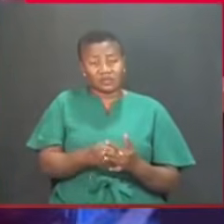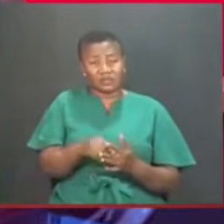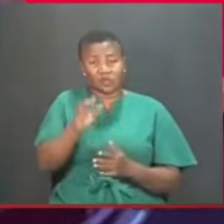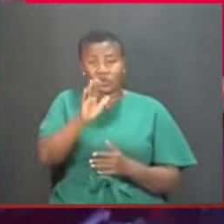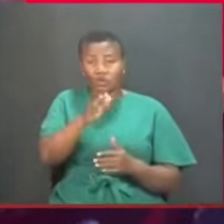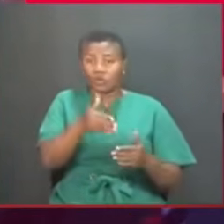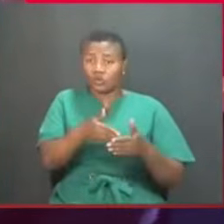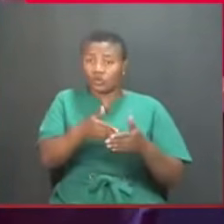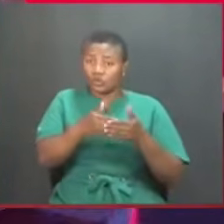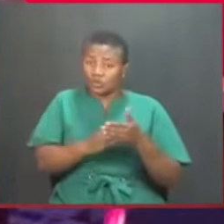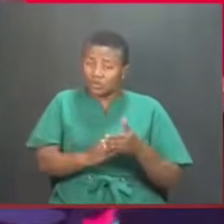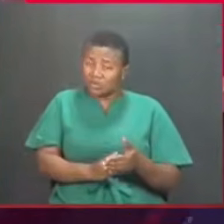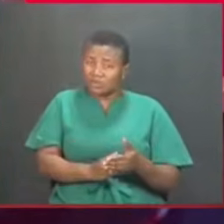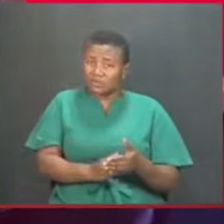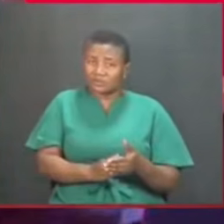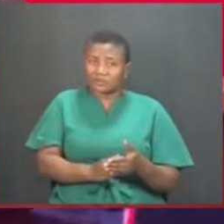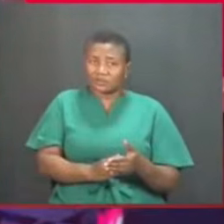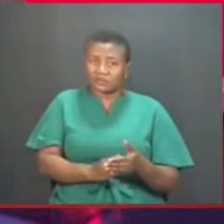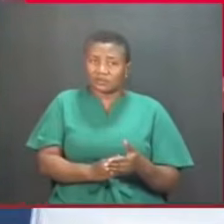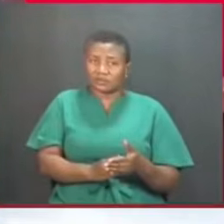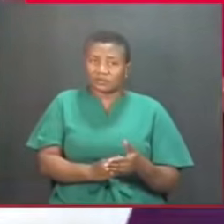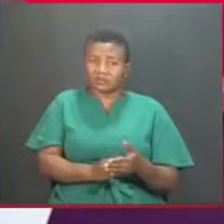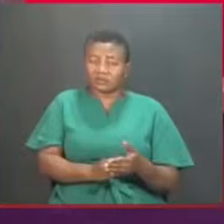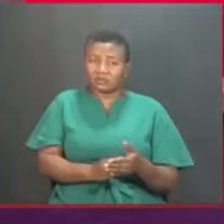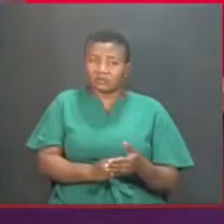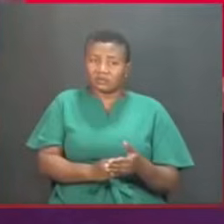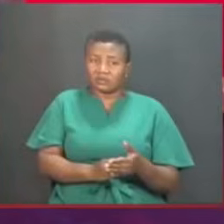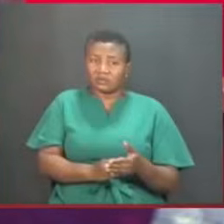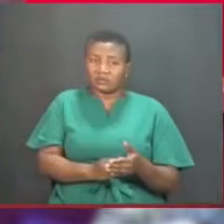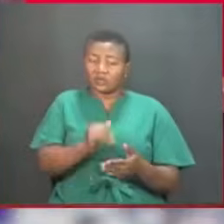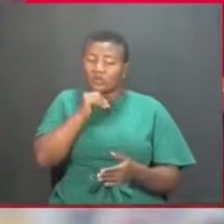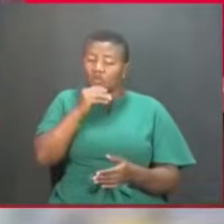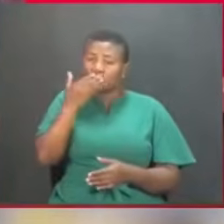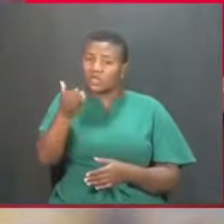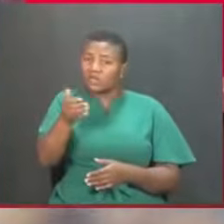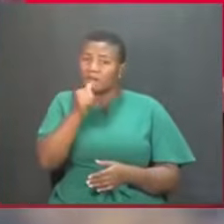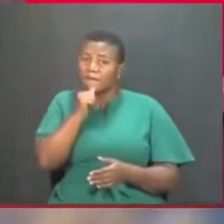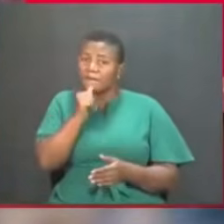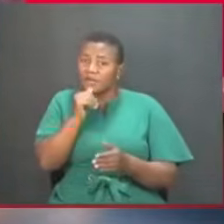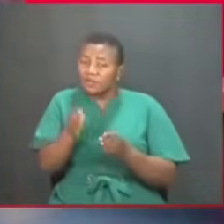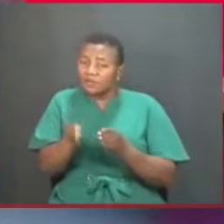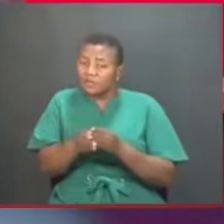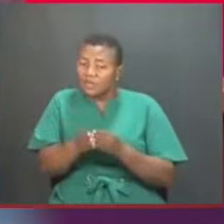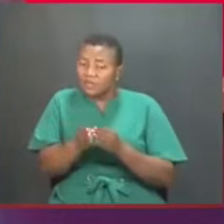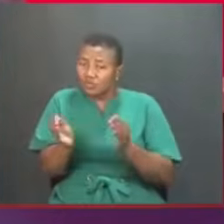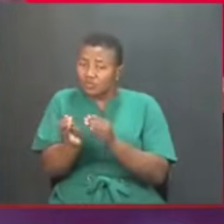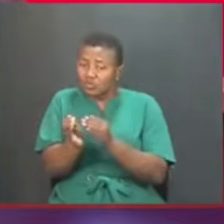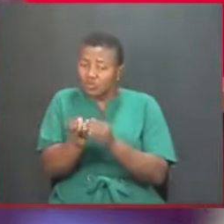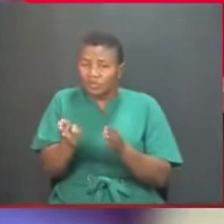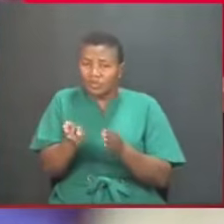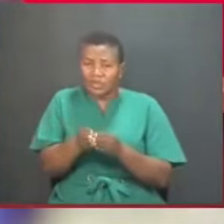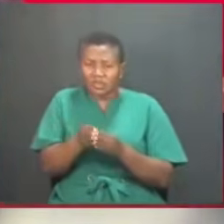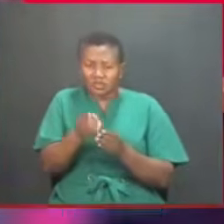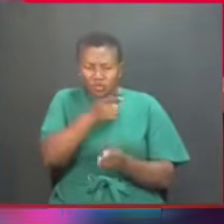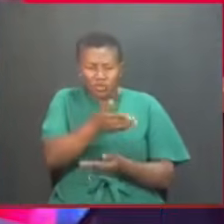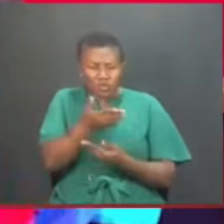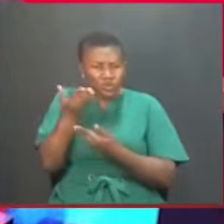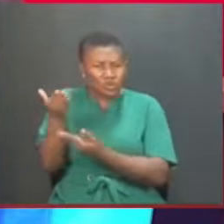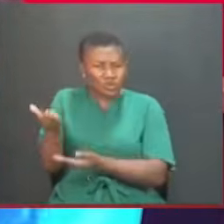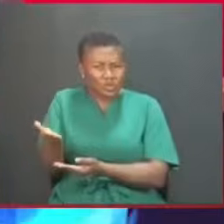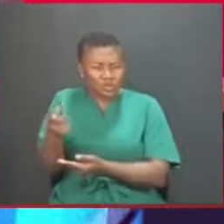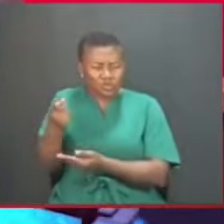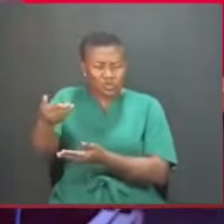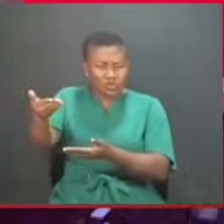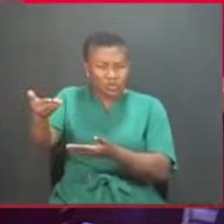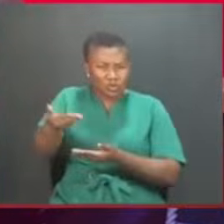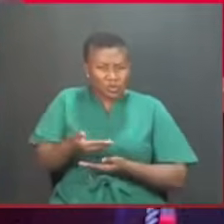leader was not at the conclave, but you were present. You came with the